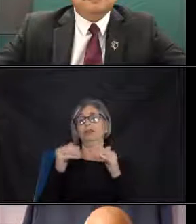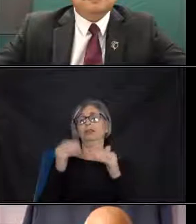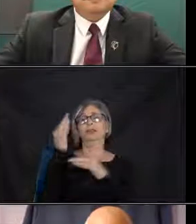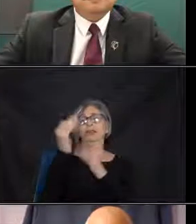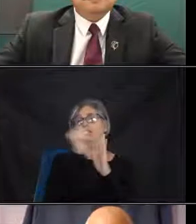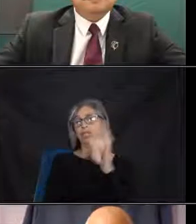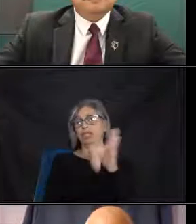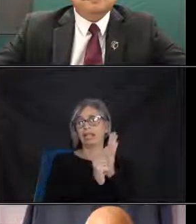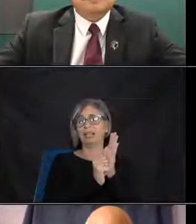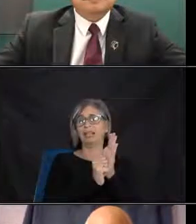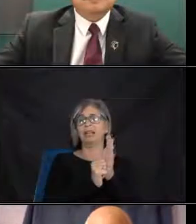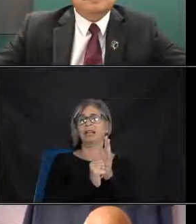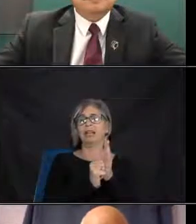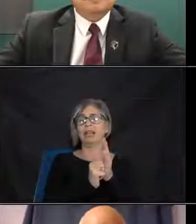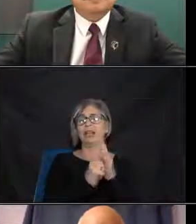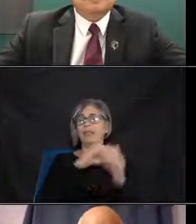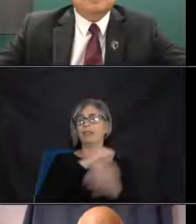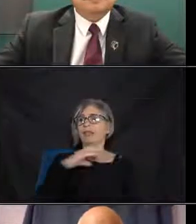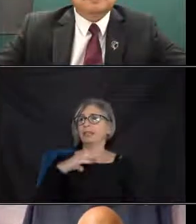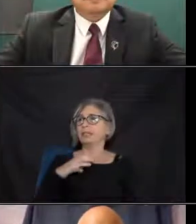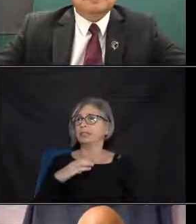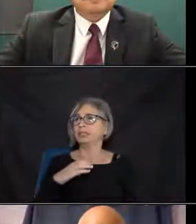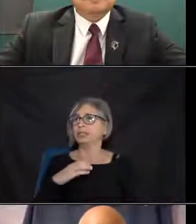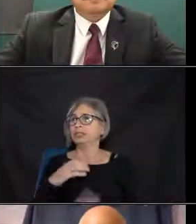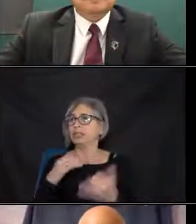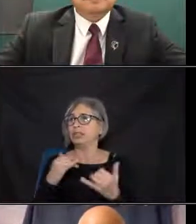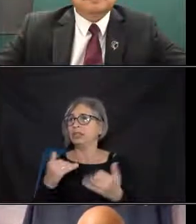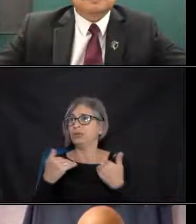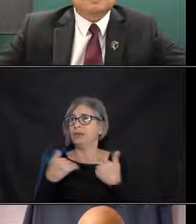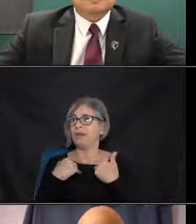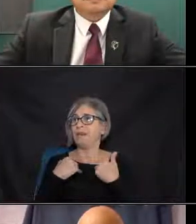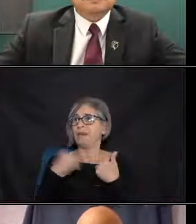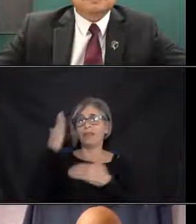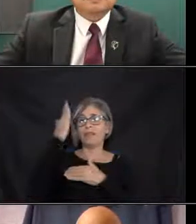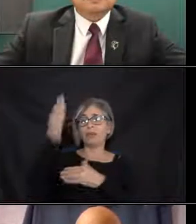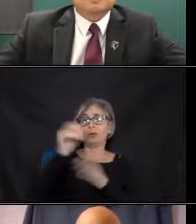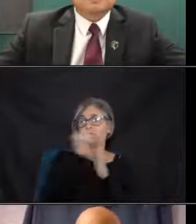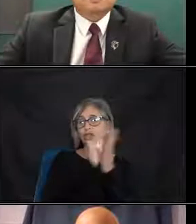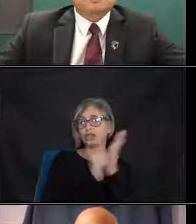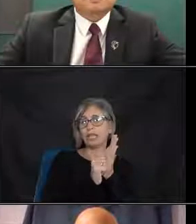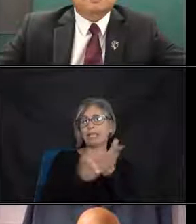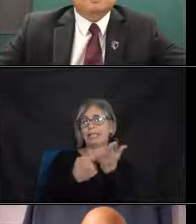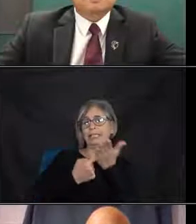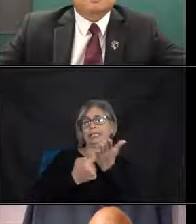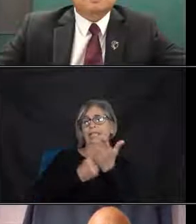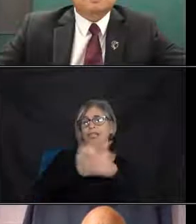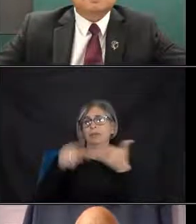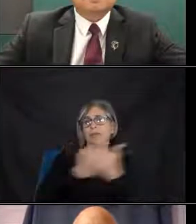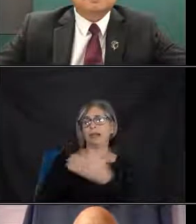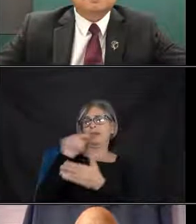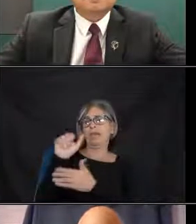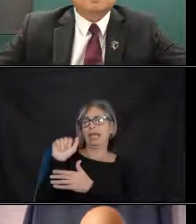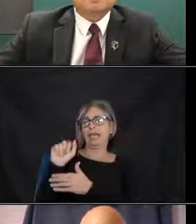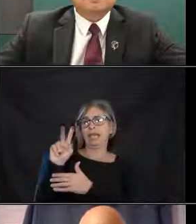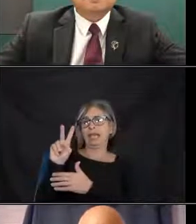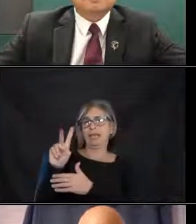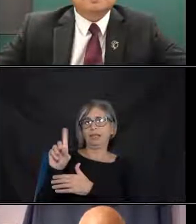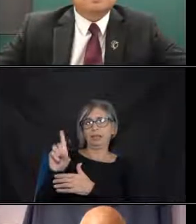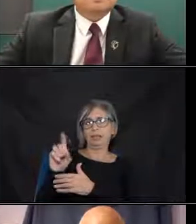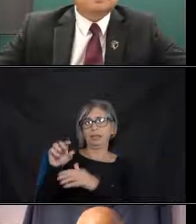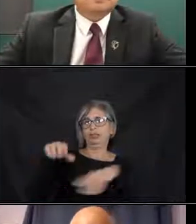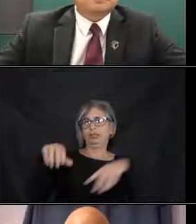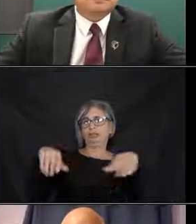so I'll request the commission to have on the future agenda a discussion of the ATV dirt bikes in